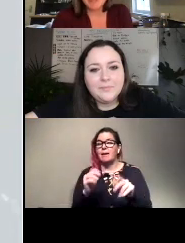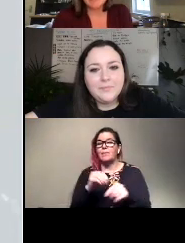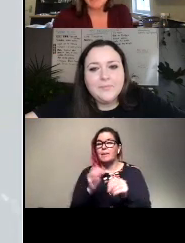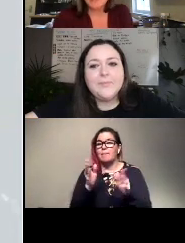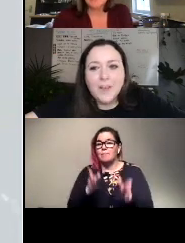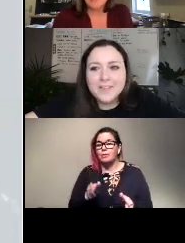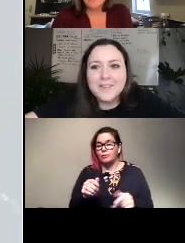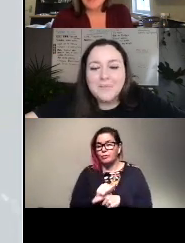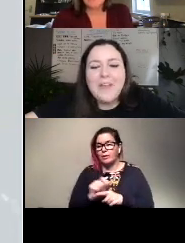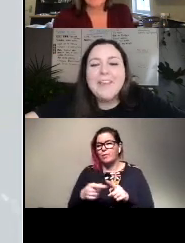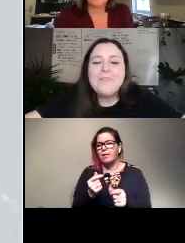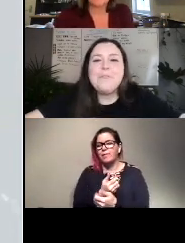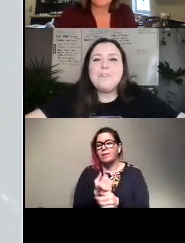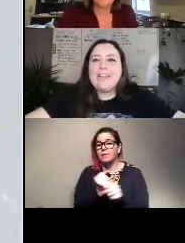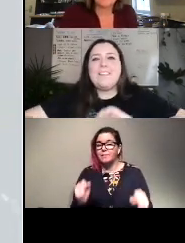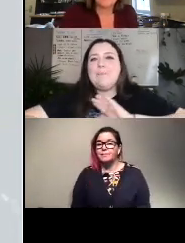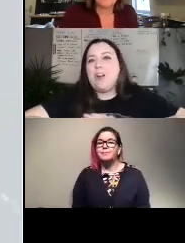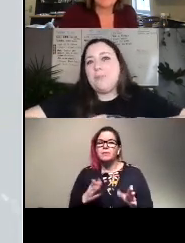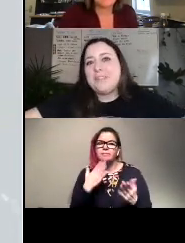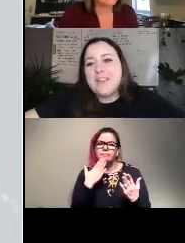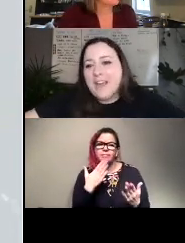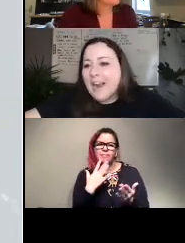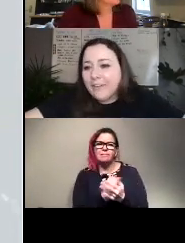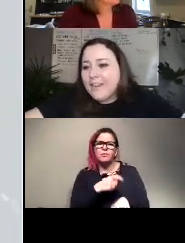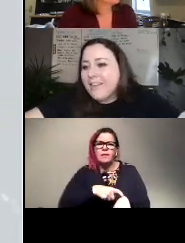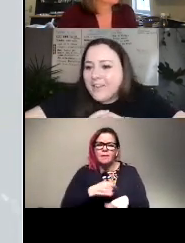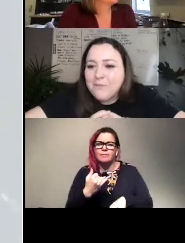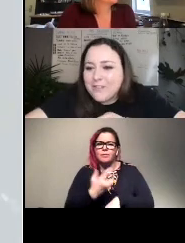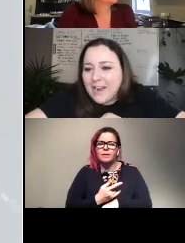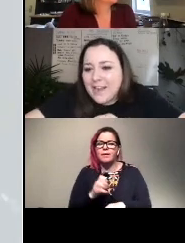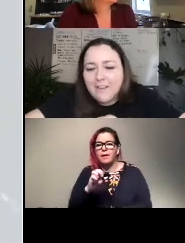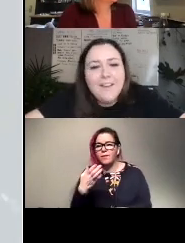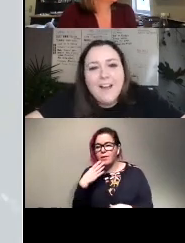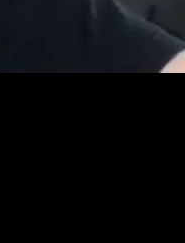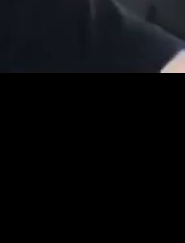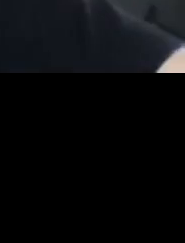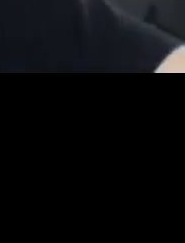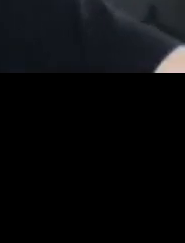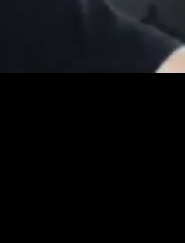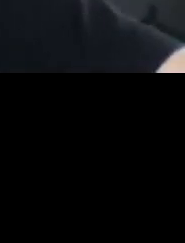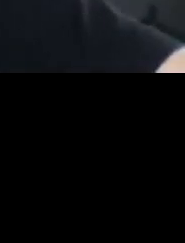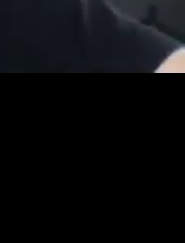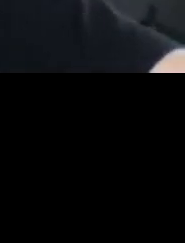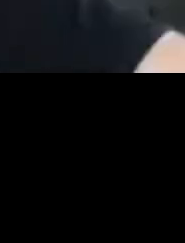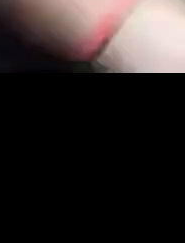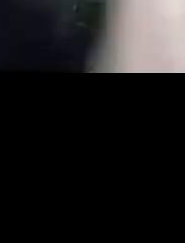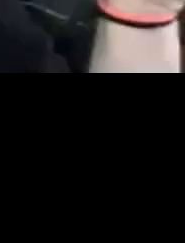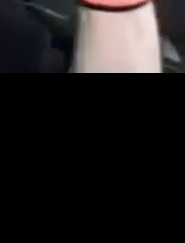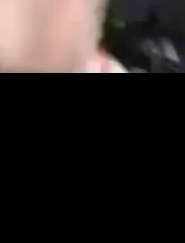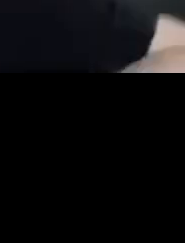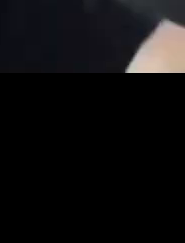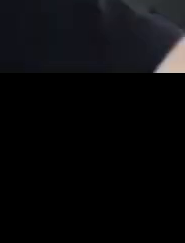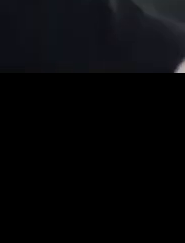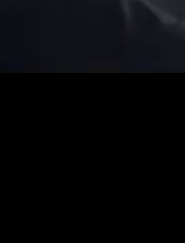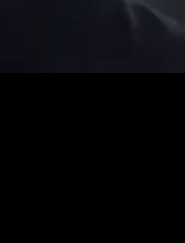it's safe. Awesome. Well, thank you for taking the time to talk with us today. Erin, thank you for signing. Yes, thank you, Erin. Everyone, thank you for joining